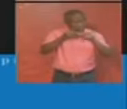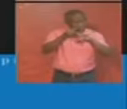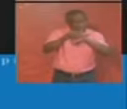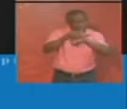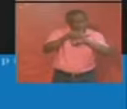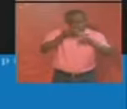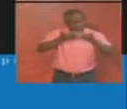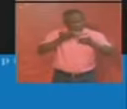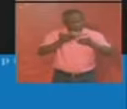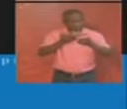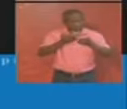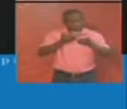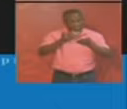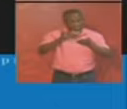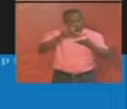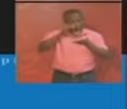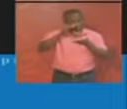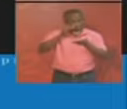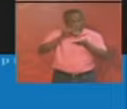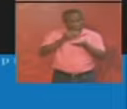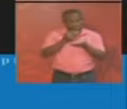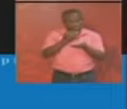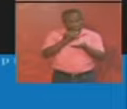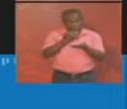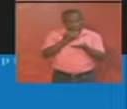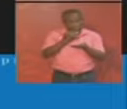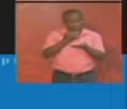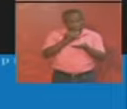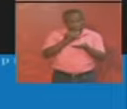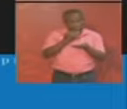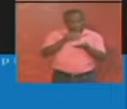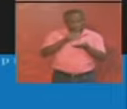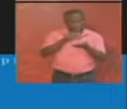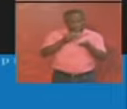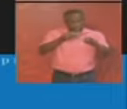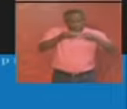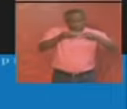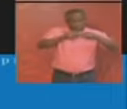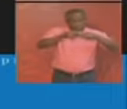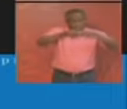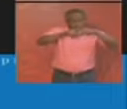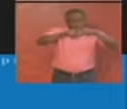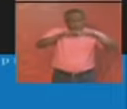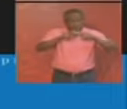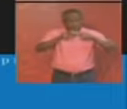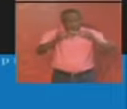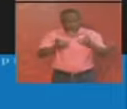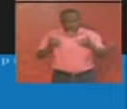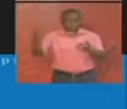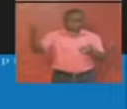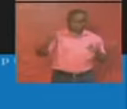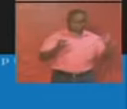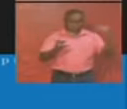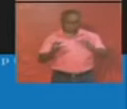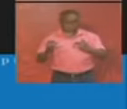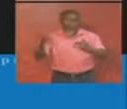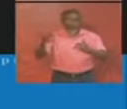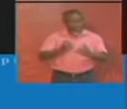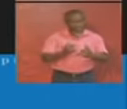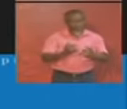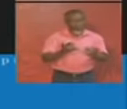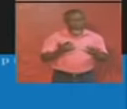of people who may come into the country, who may be repatriated at this